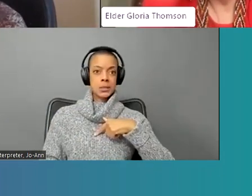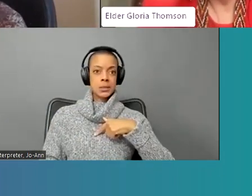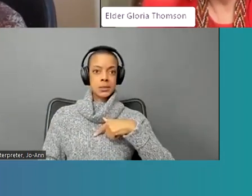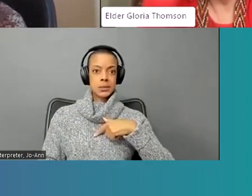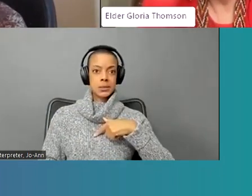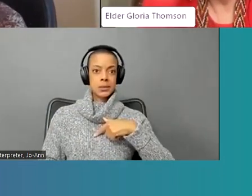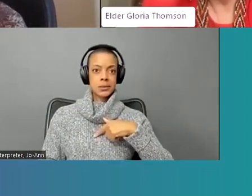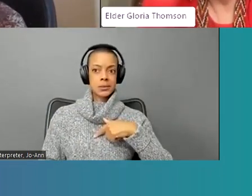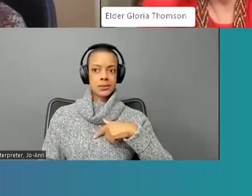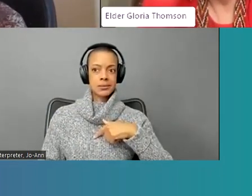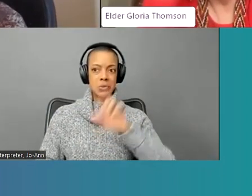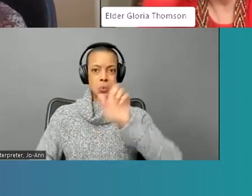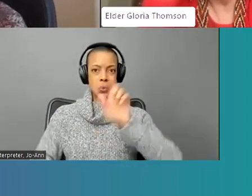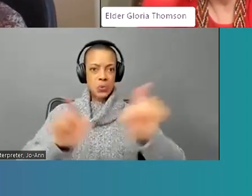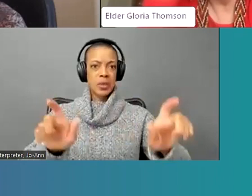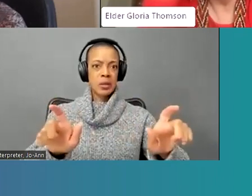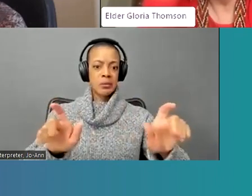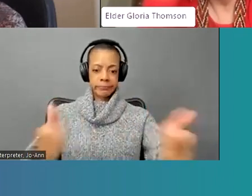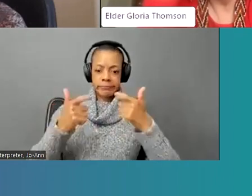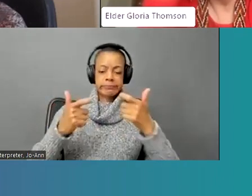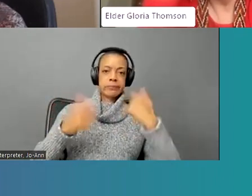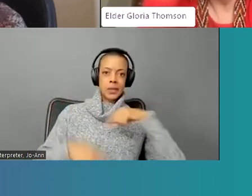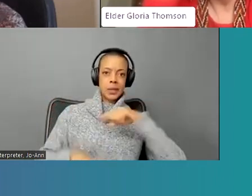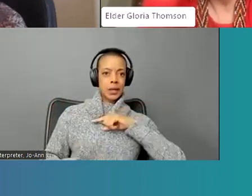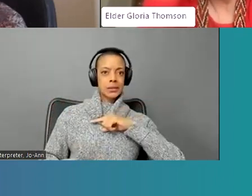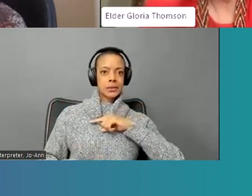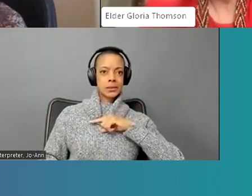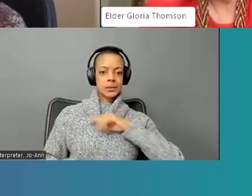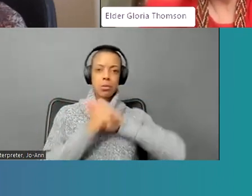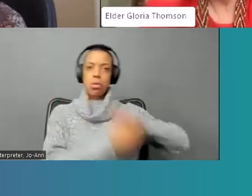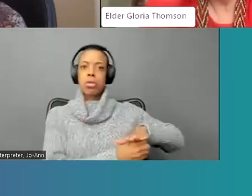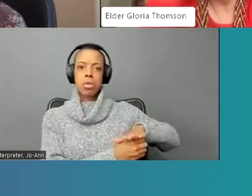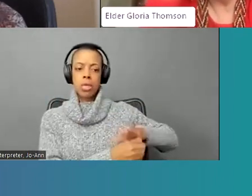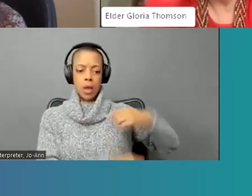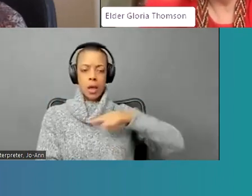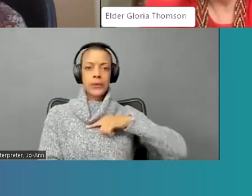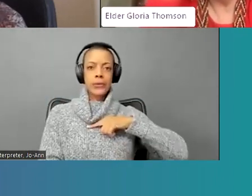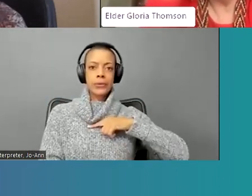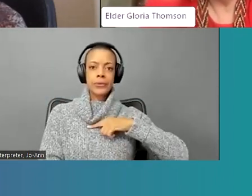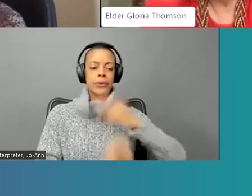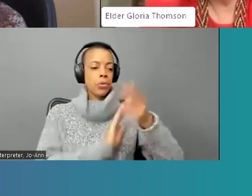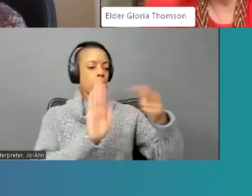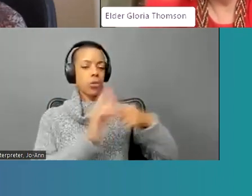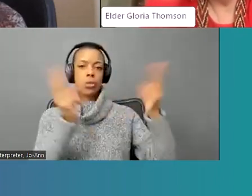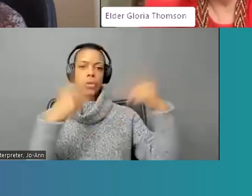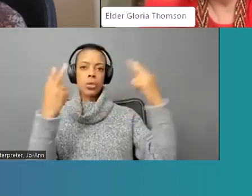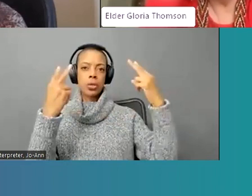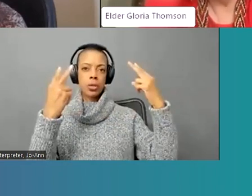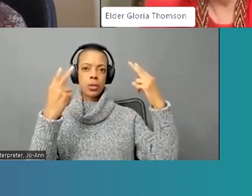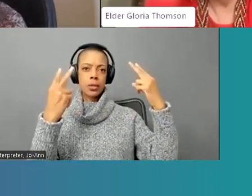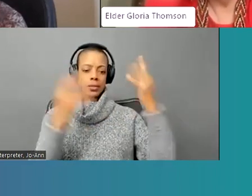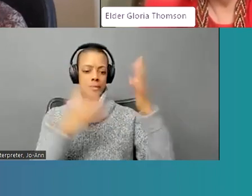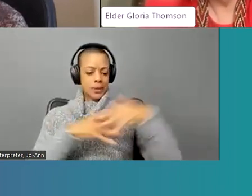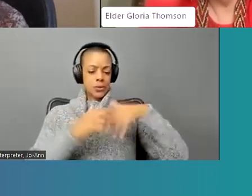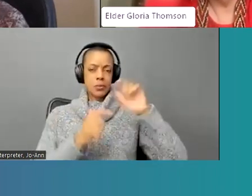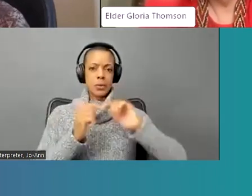to acknowledge Indigenous people because of the labeling that they had for us. So I think that's really